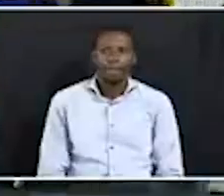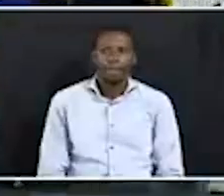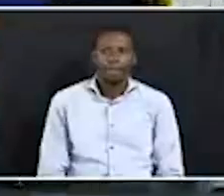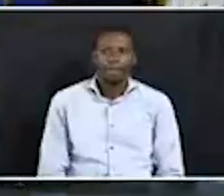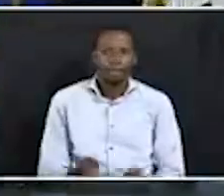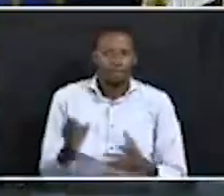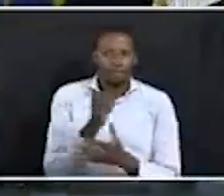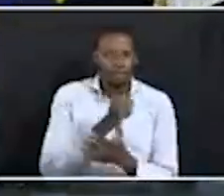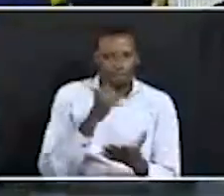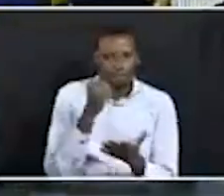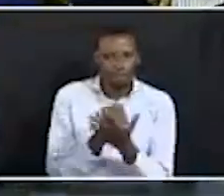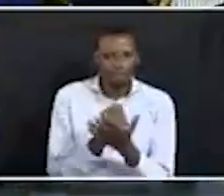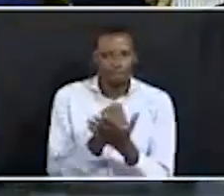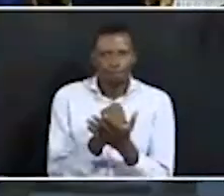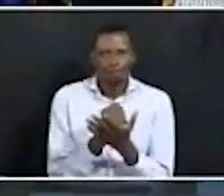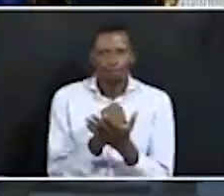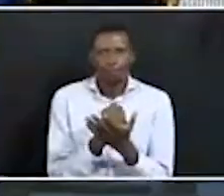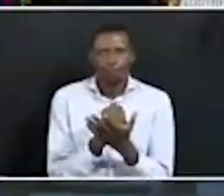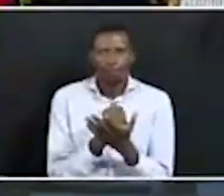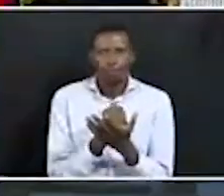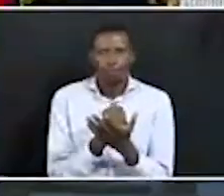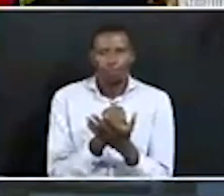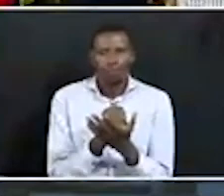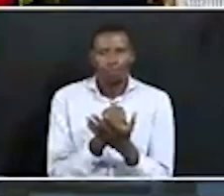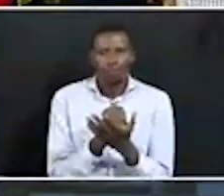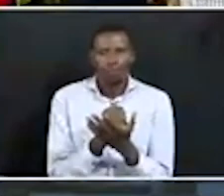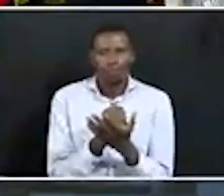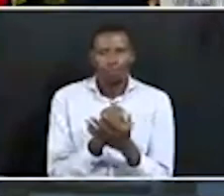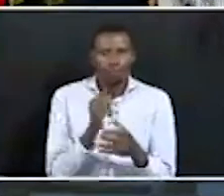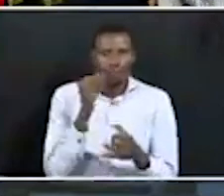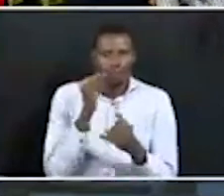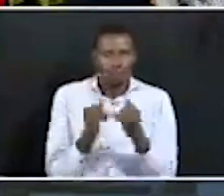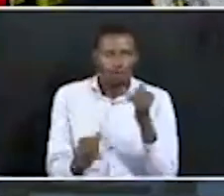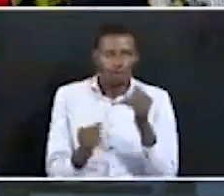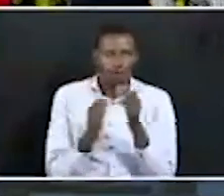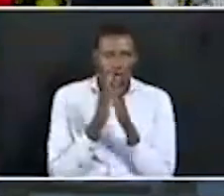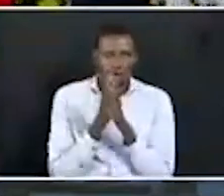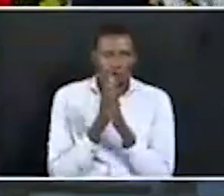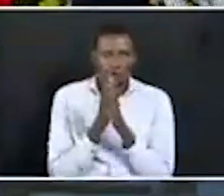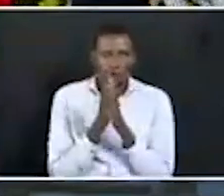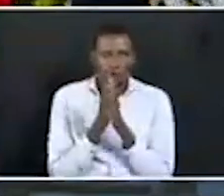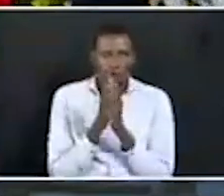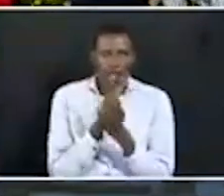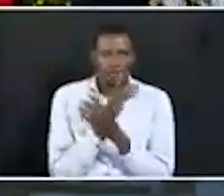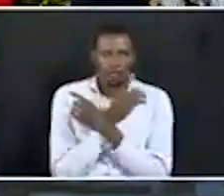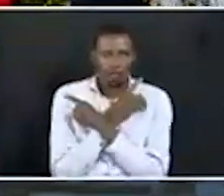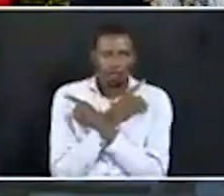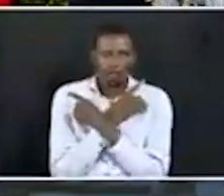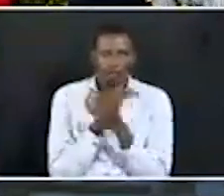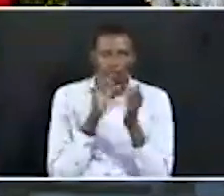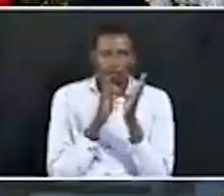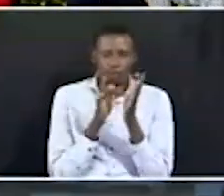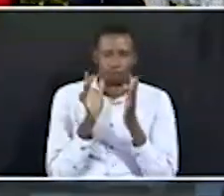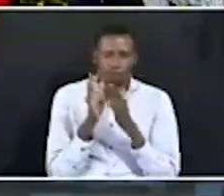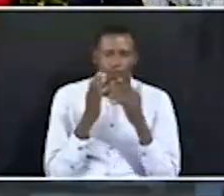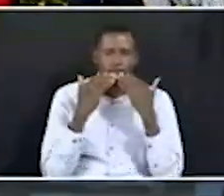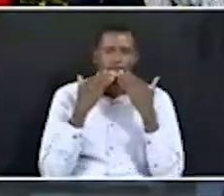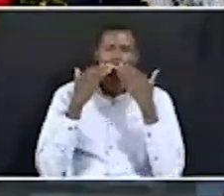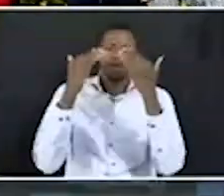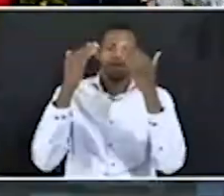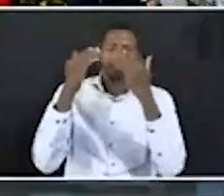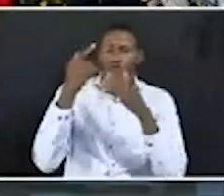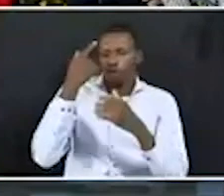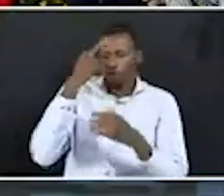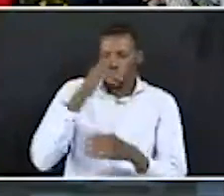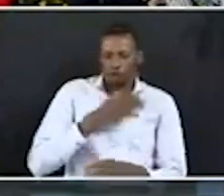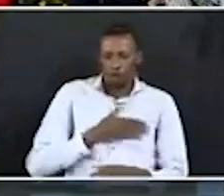still. Amen. Amen. We shall have our final prayer. Dear Jesus, we thank you for our story.